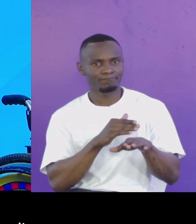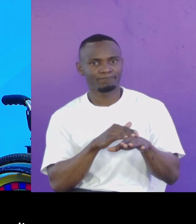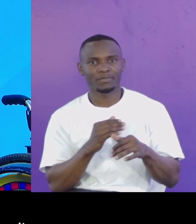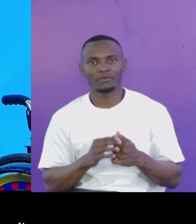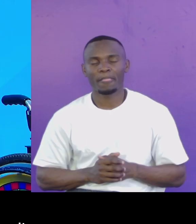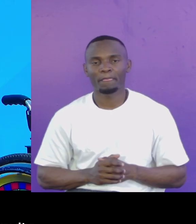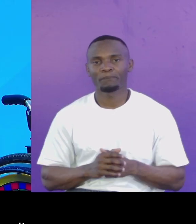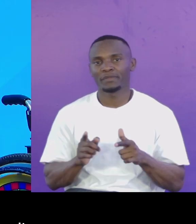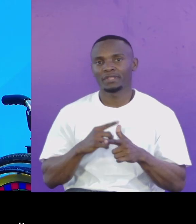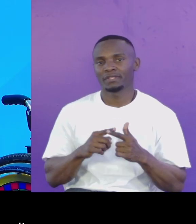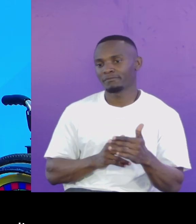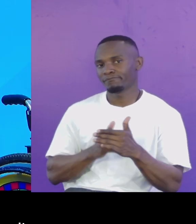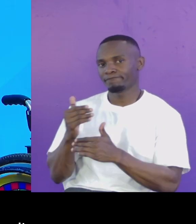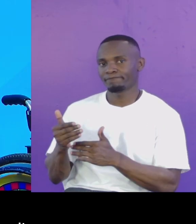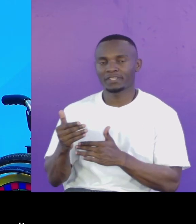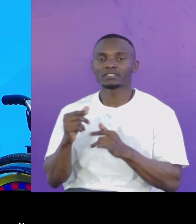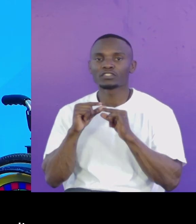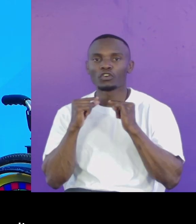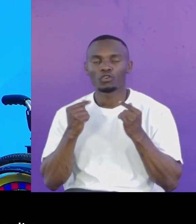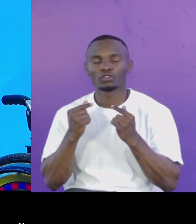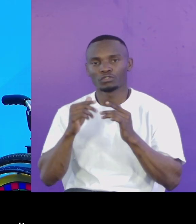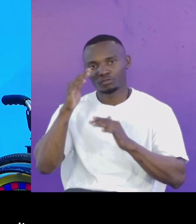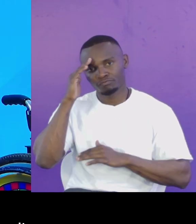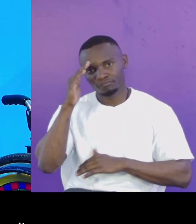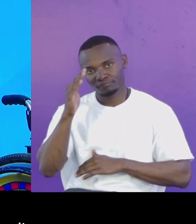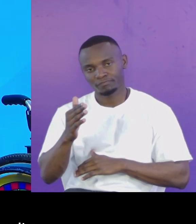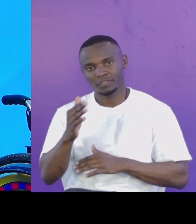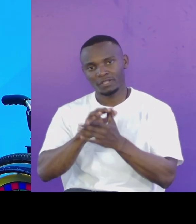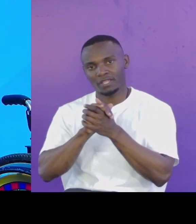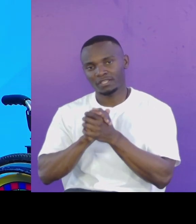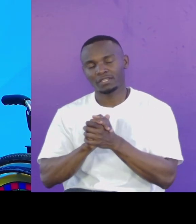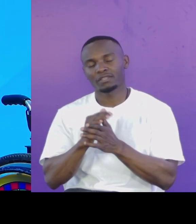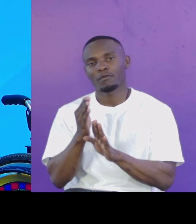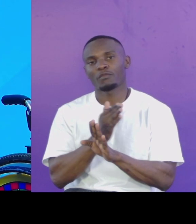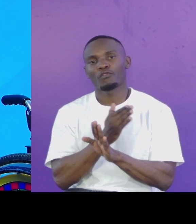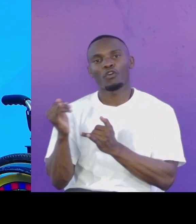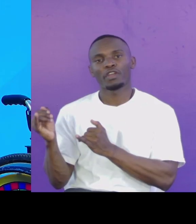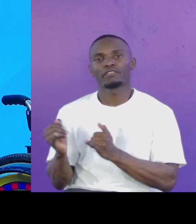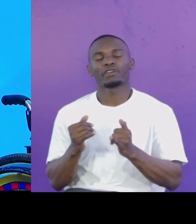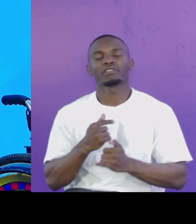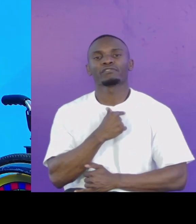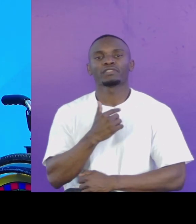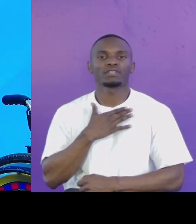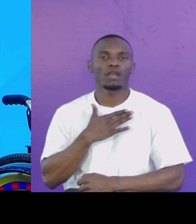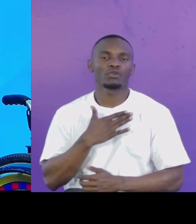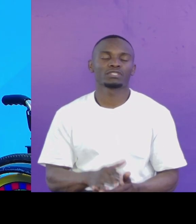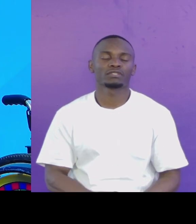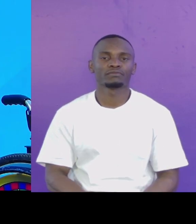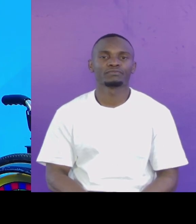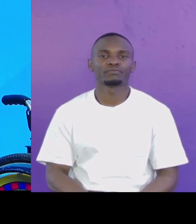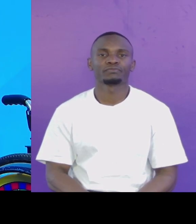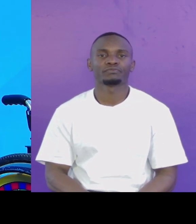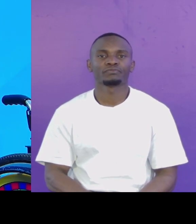co-host also to say hi to the audience before we invite our guest for today's